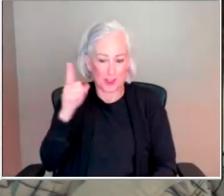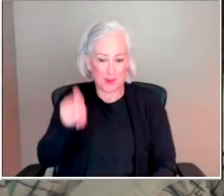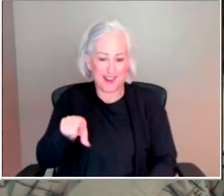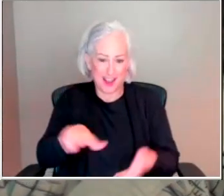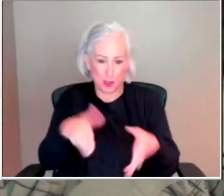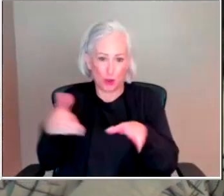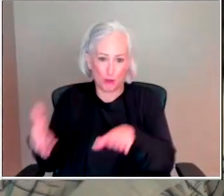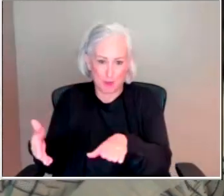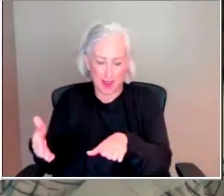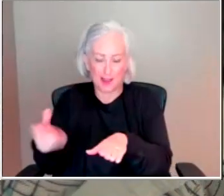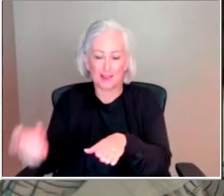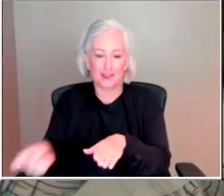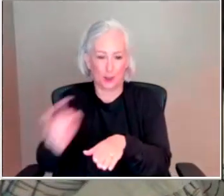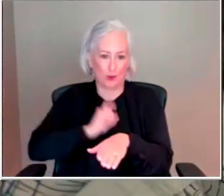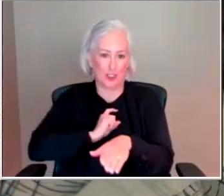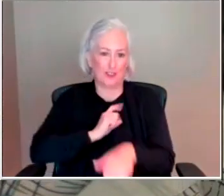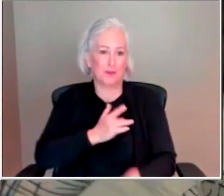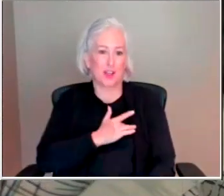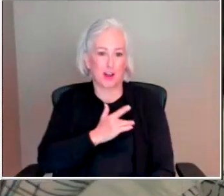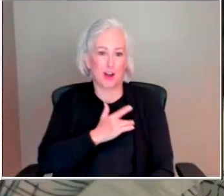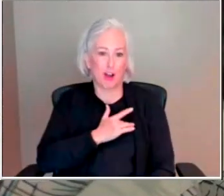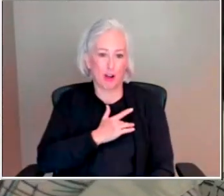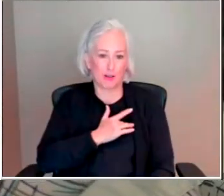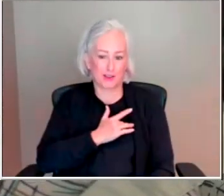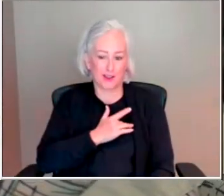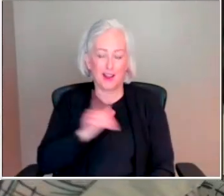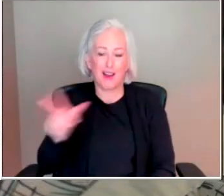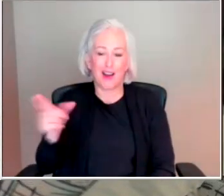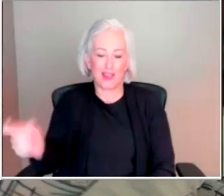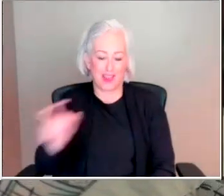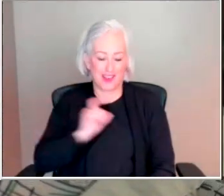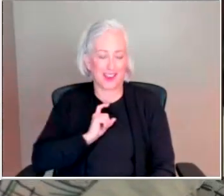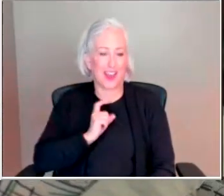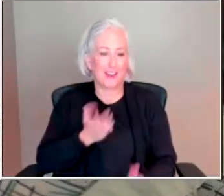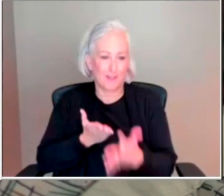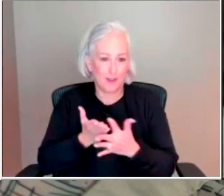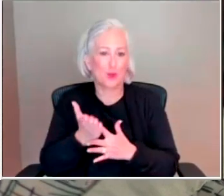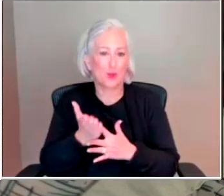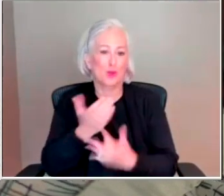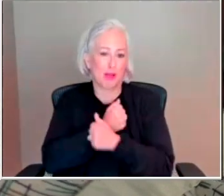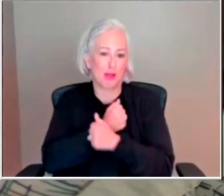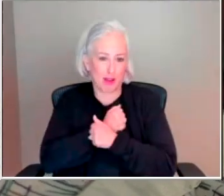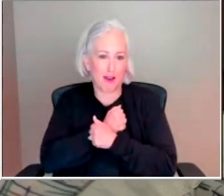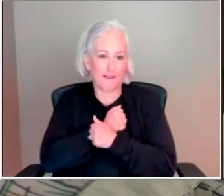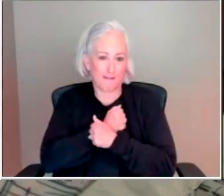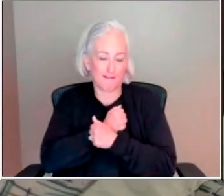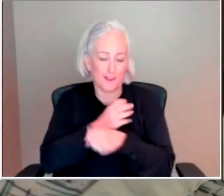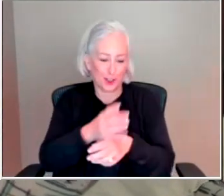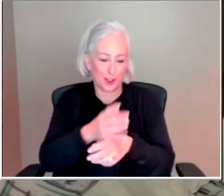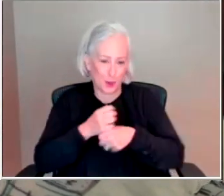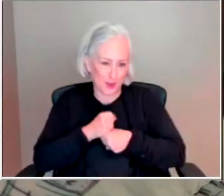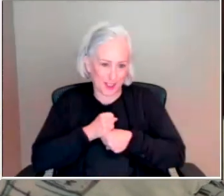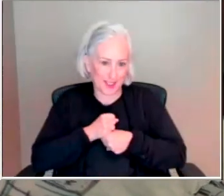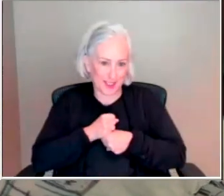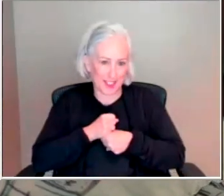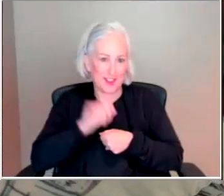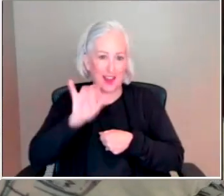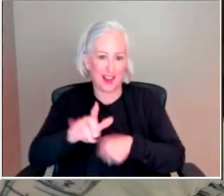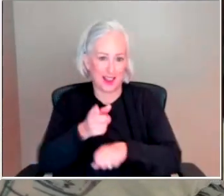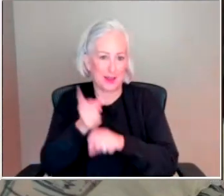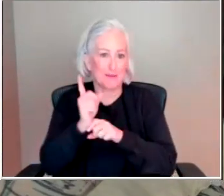along. Definitely out of love for me to be able to receive that at that particular